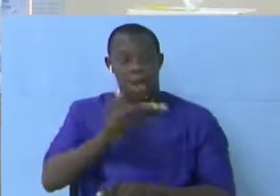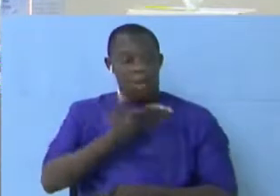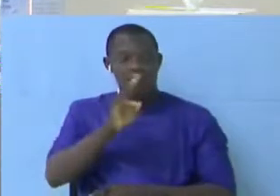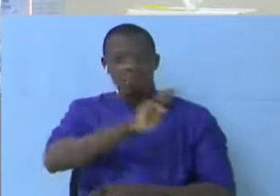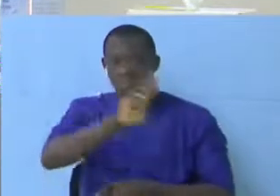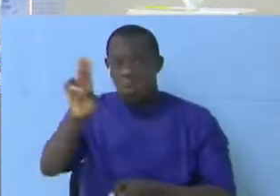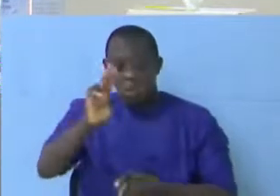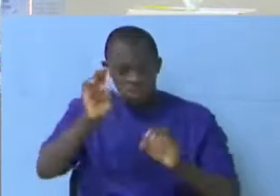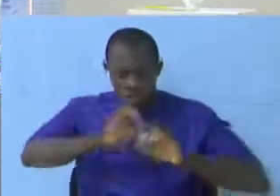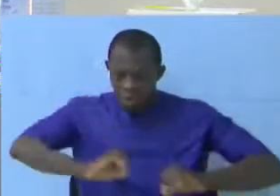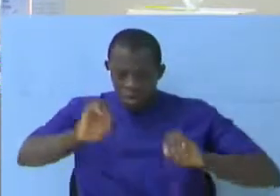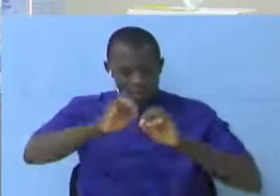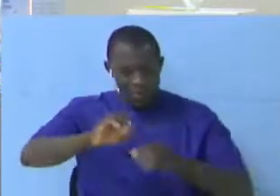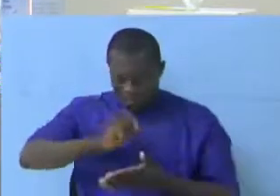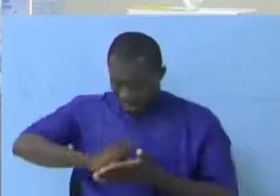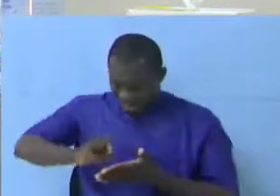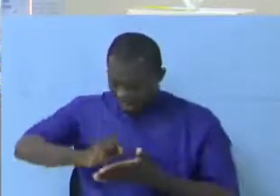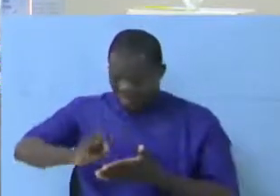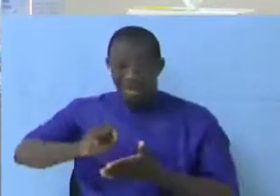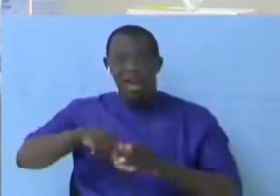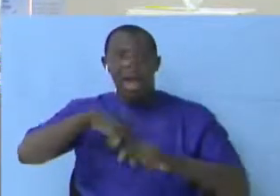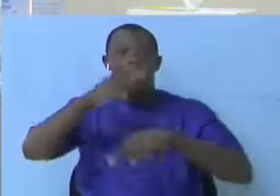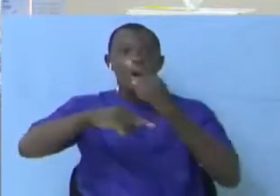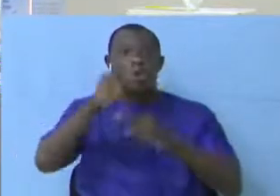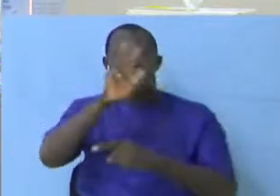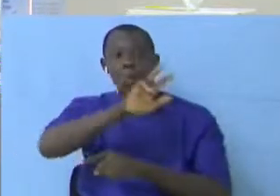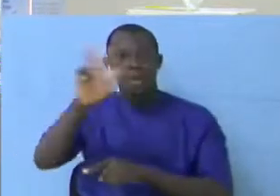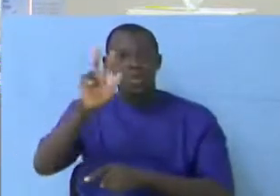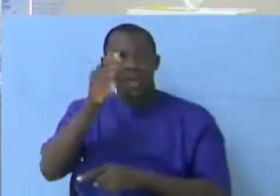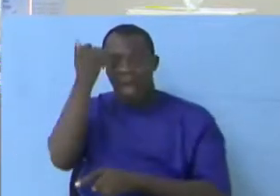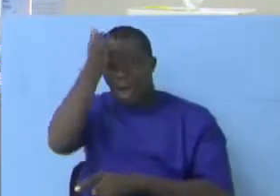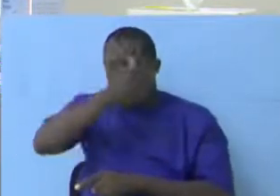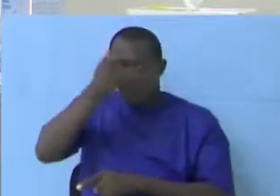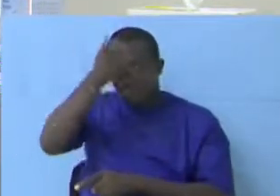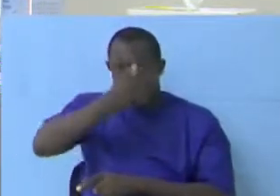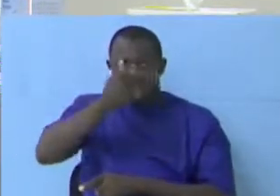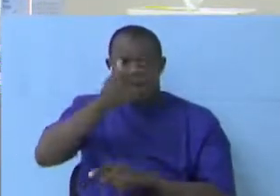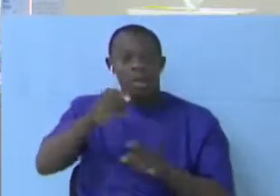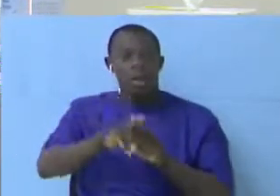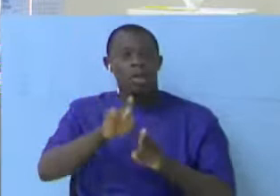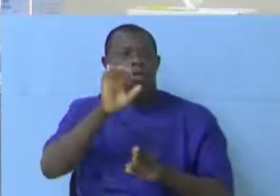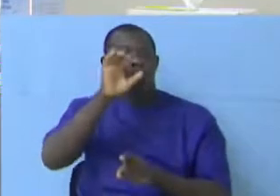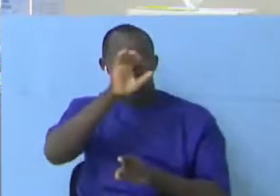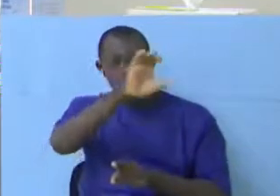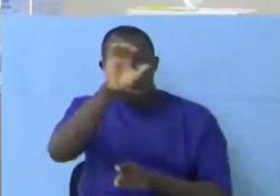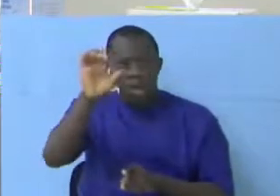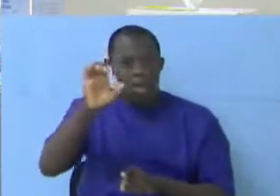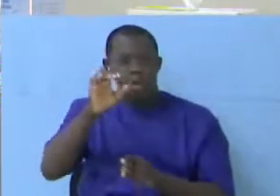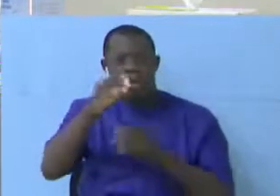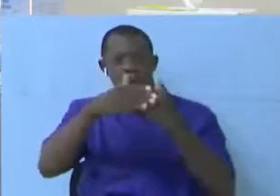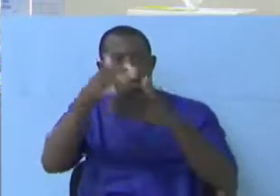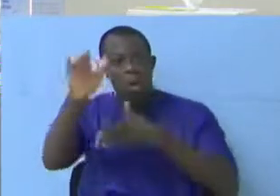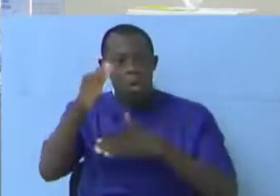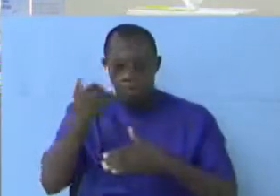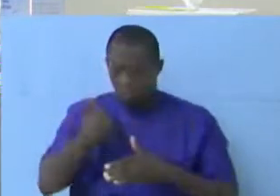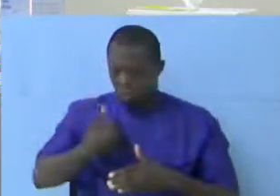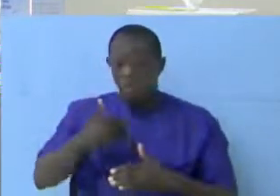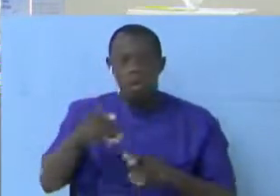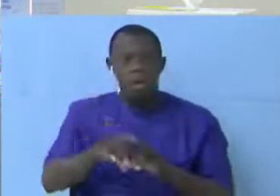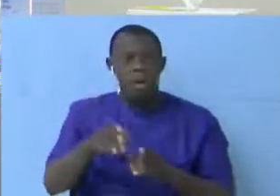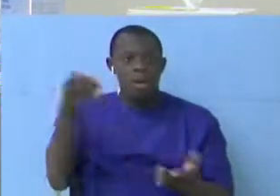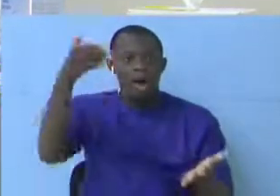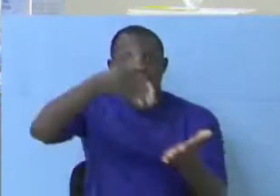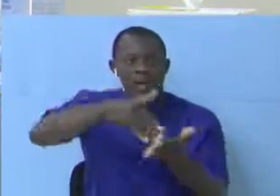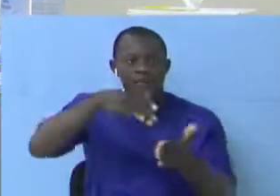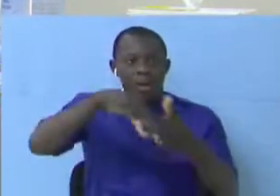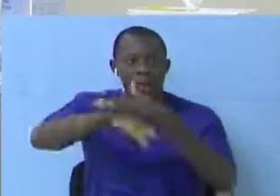West African migrants of about that number entering the territory of this country? What would you say to that? Yomona so rebe